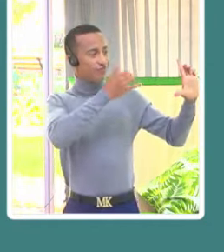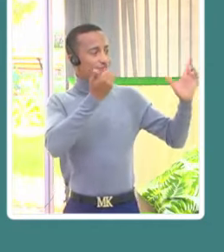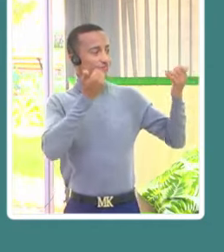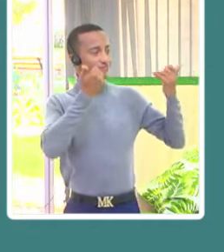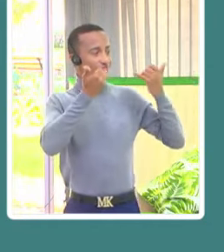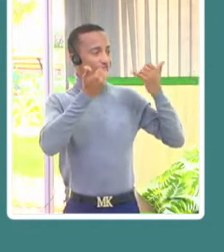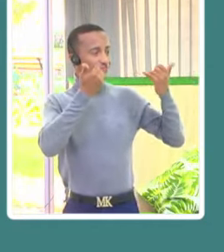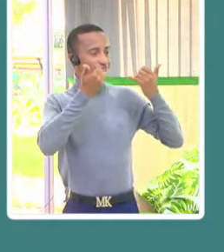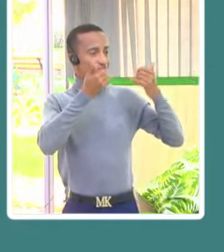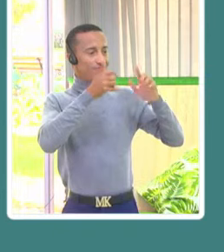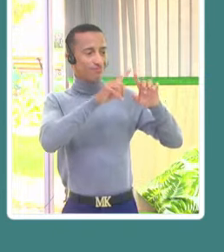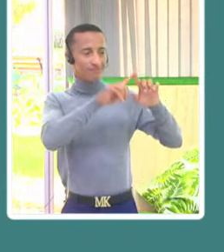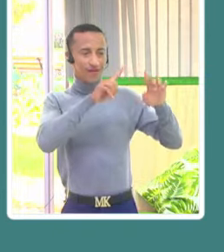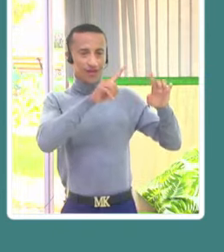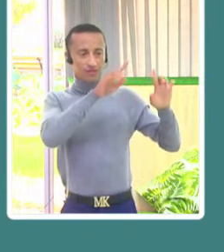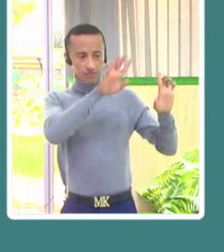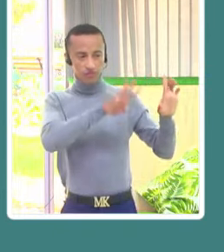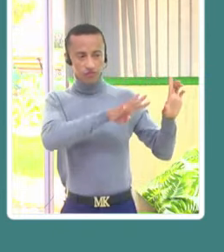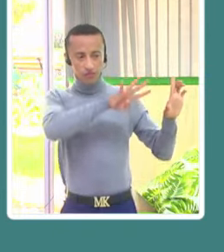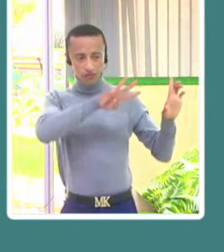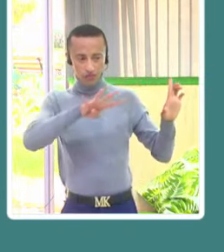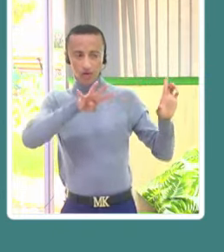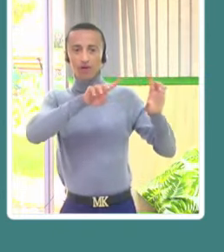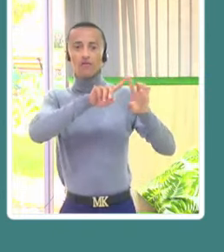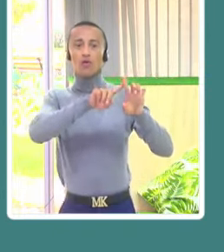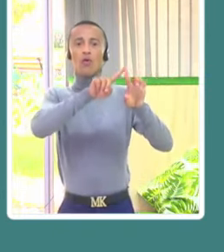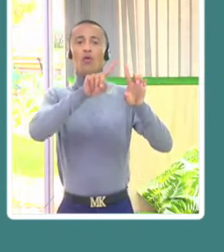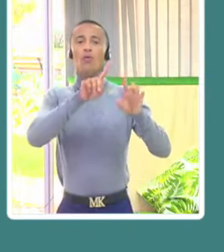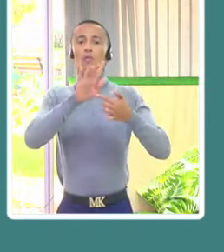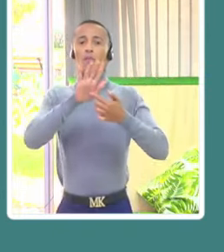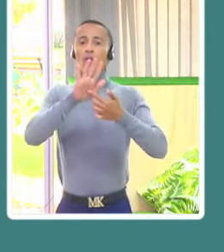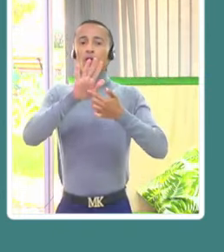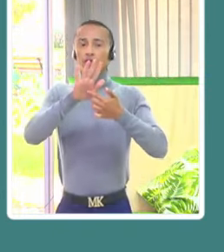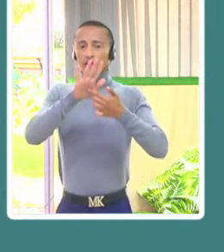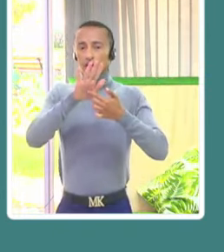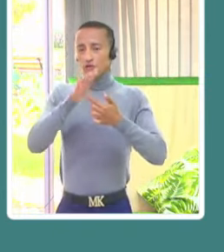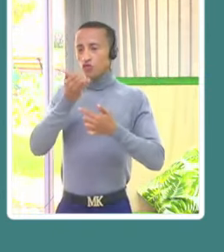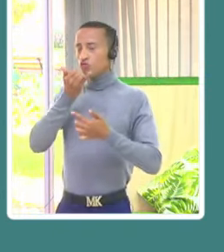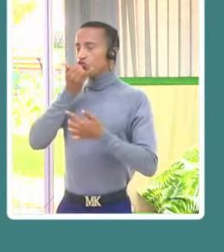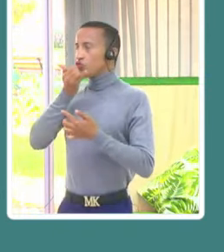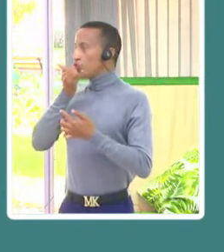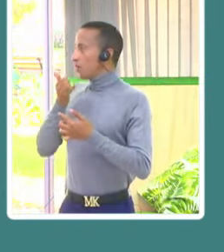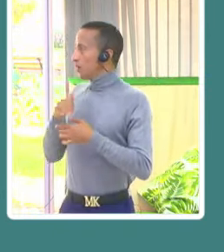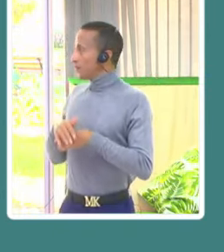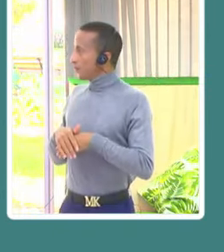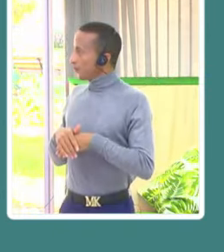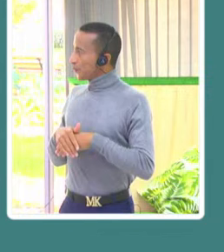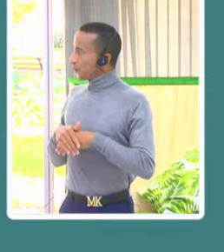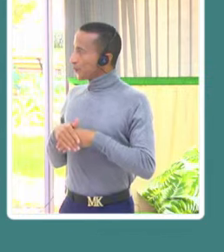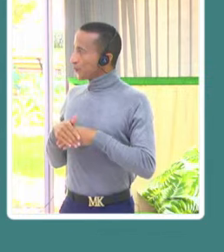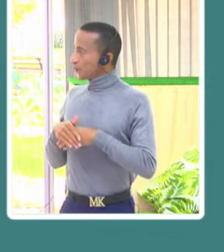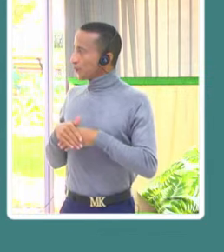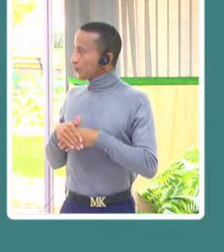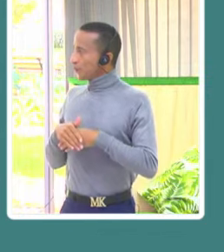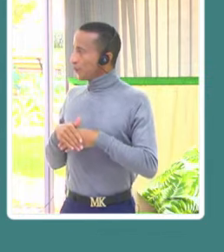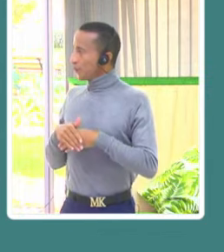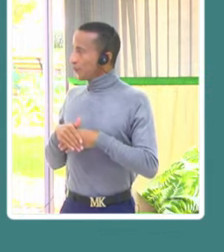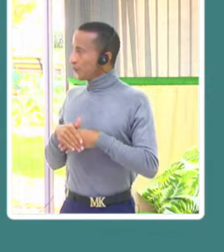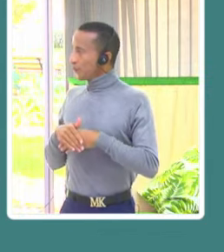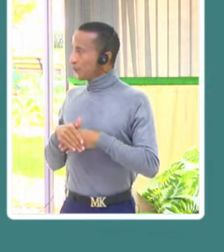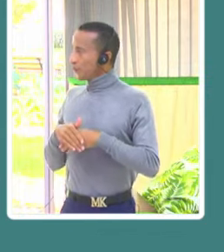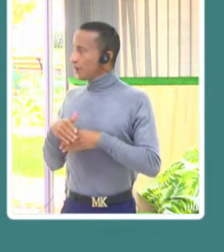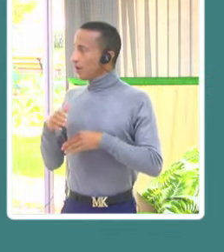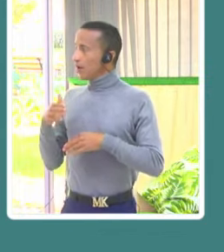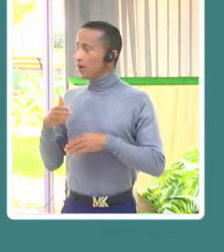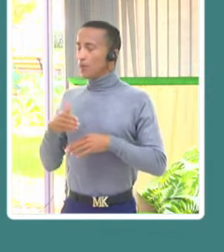bit. It's about policy. Sorry, it's about digital infrastructure in different areas: